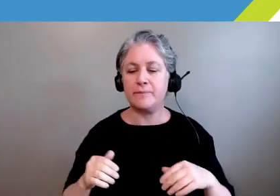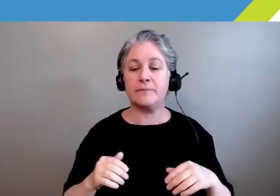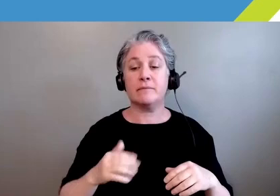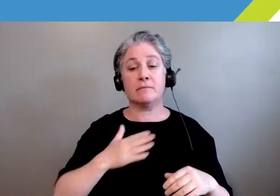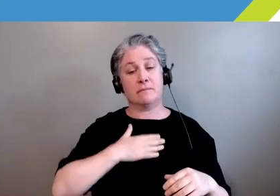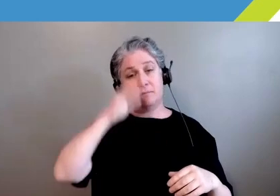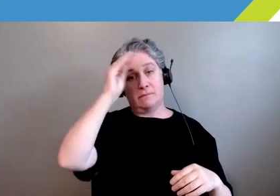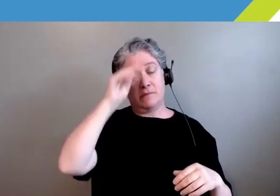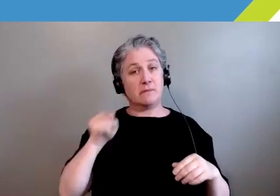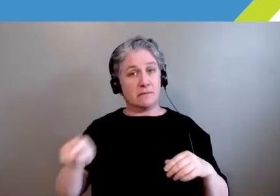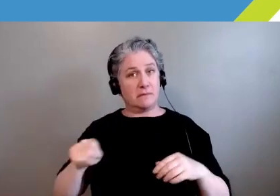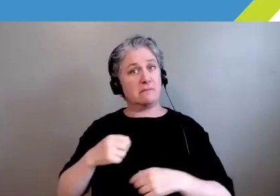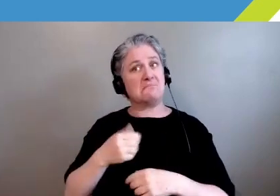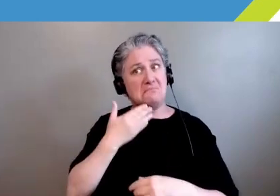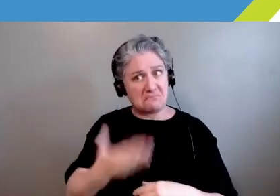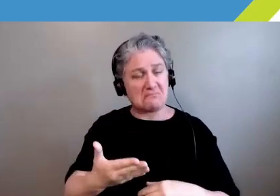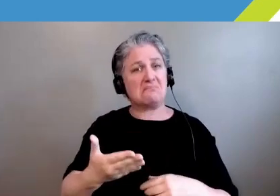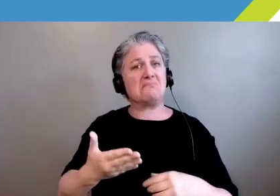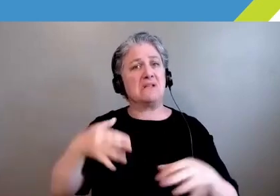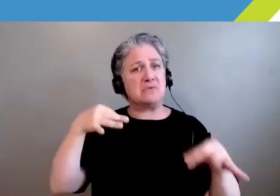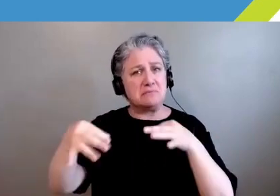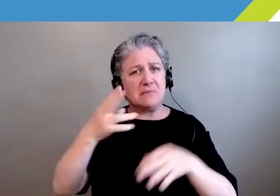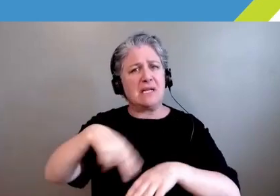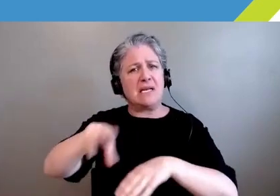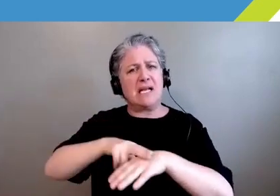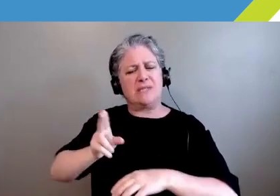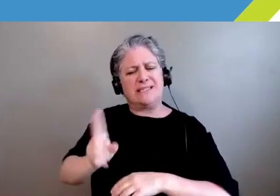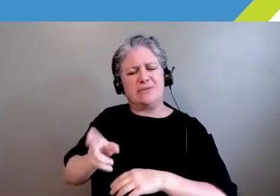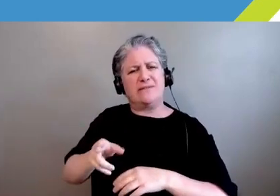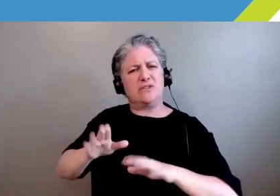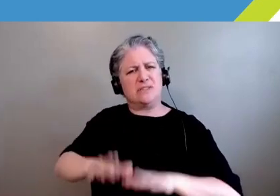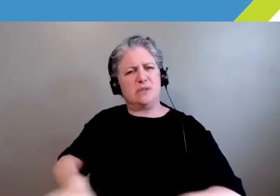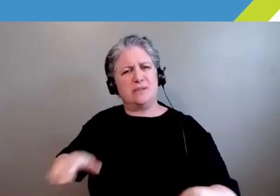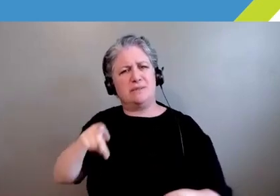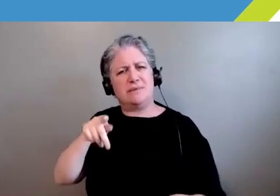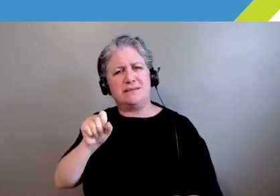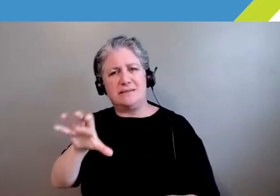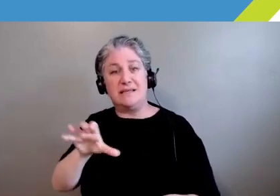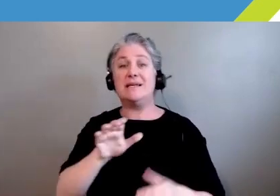the definitive description of the natural history in pediatric PSC.